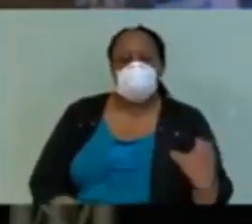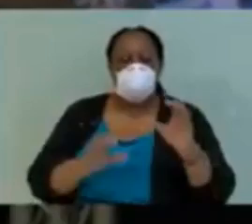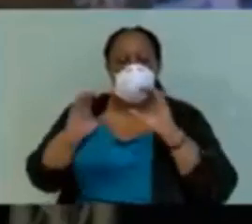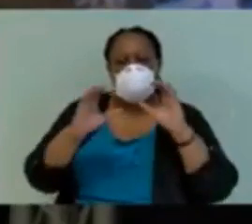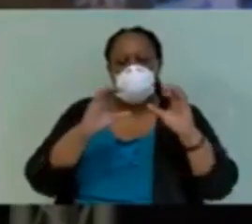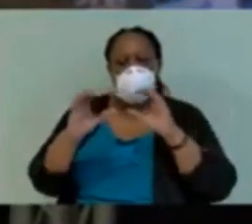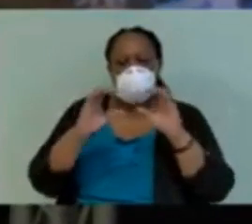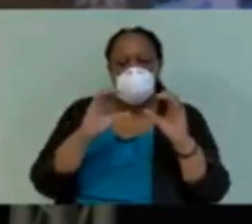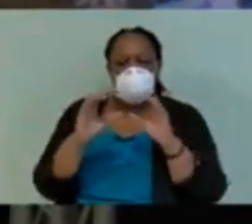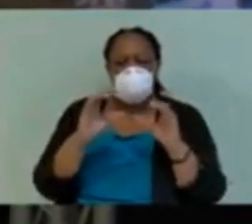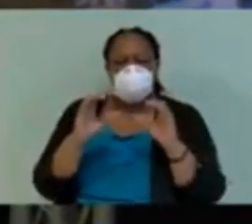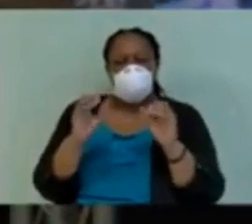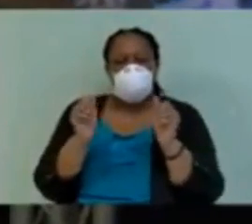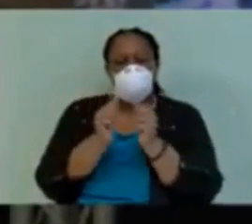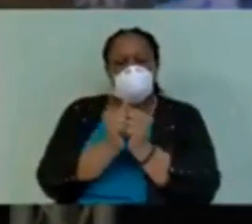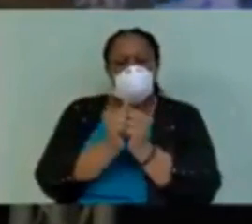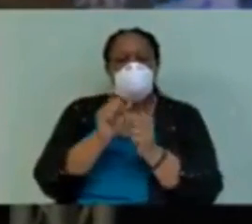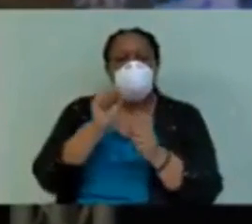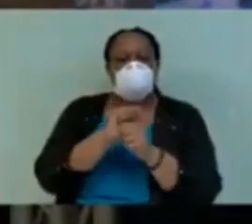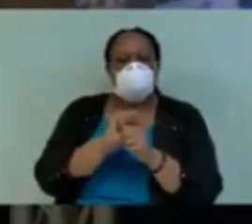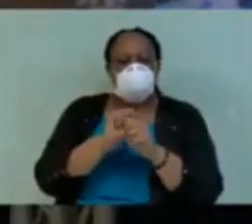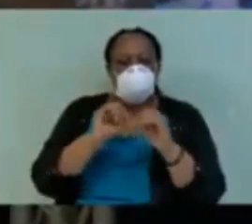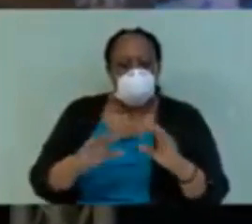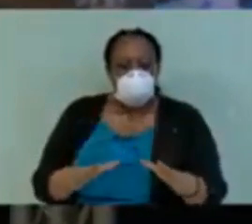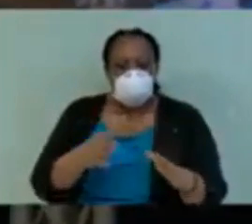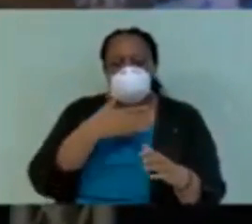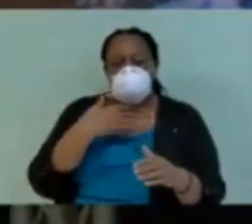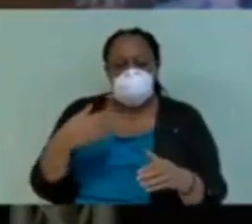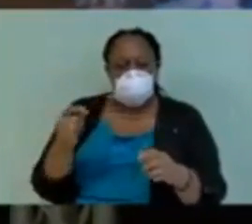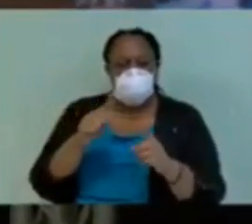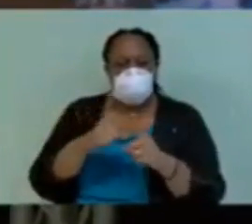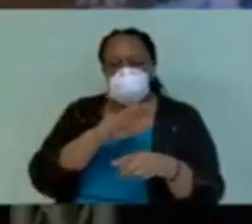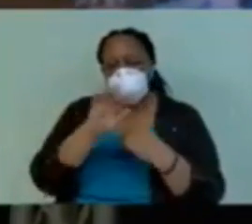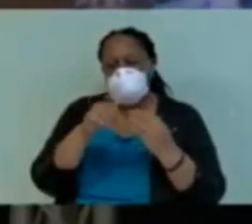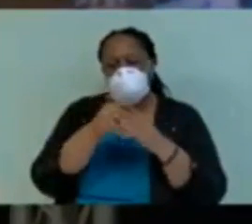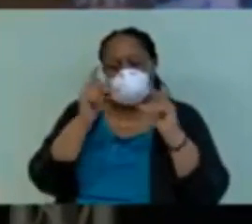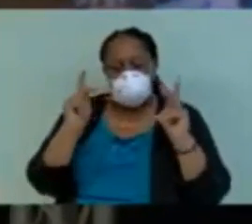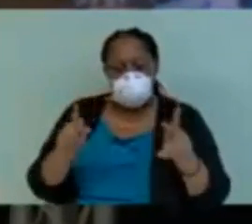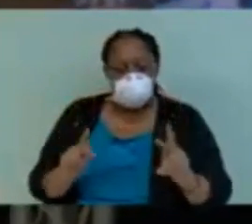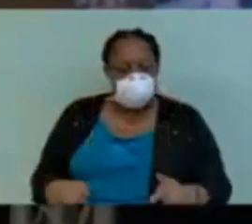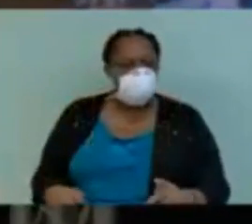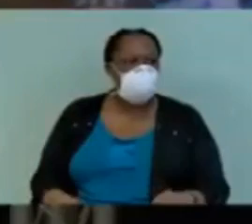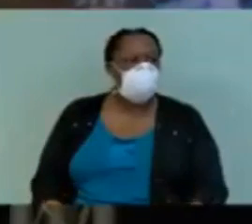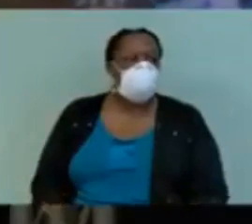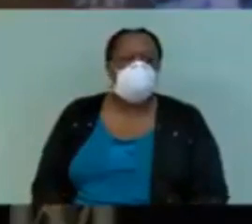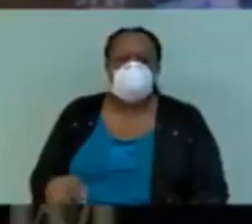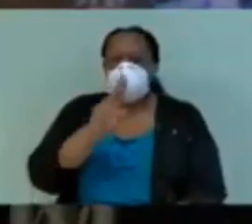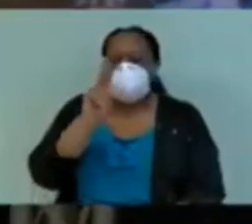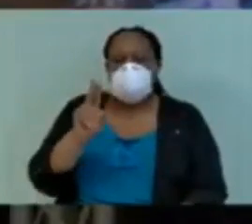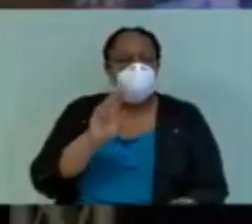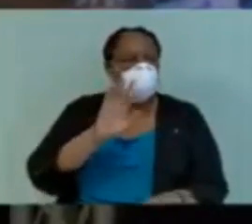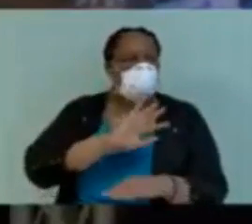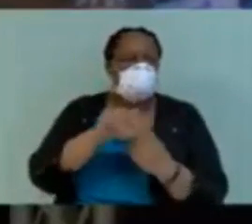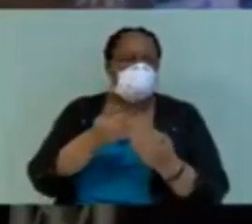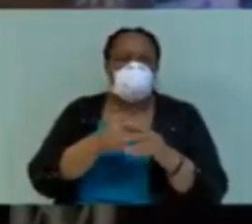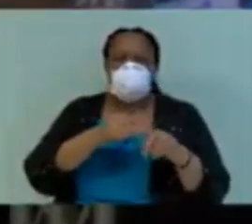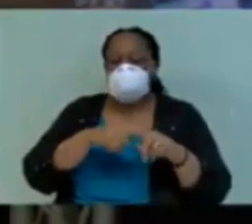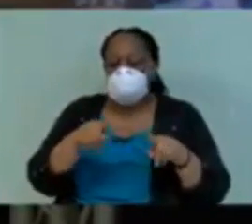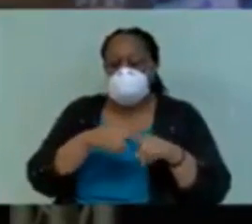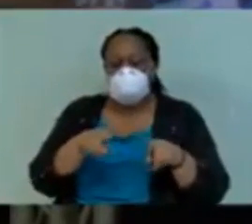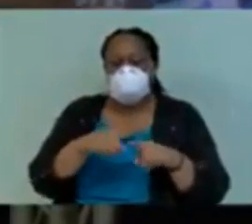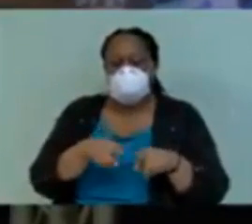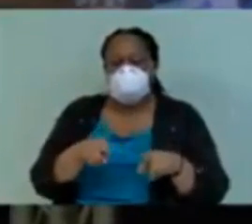lifetime, or in the lifetime of our staff, it was demonstrated.